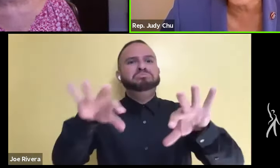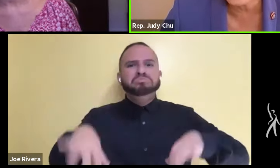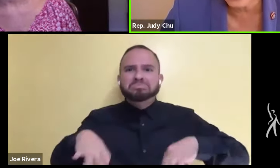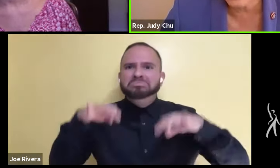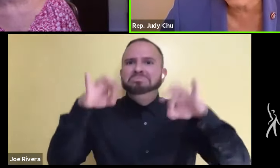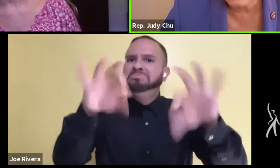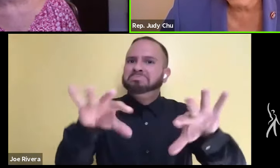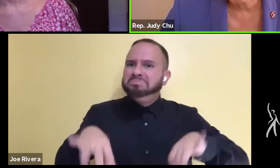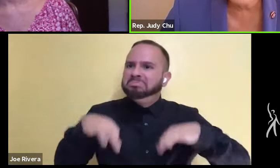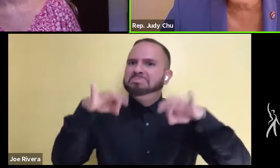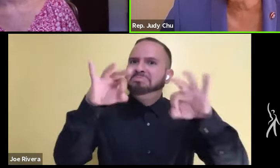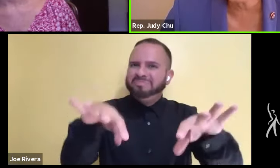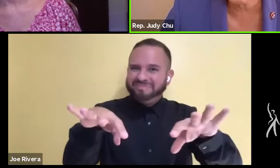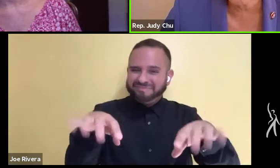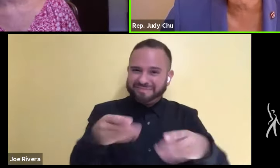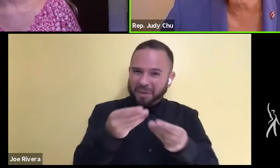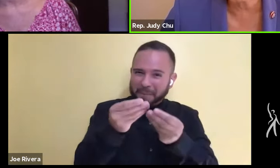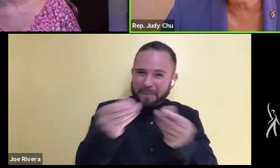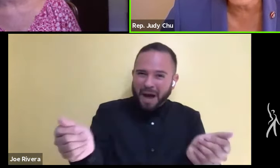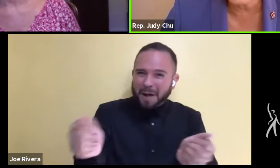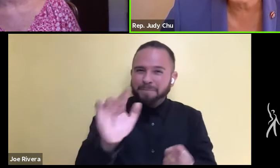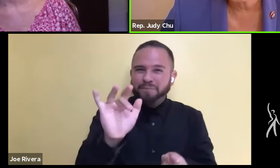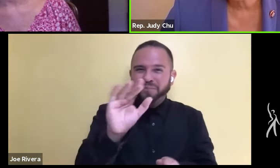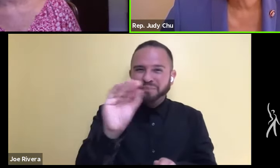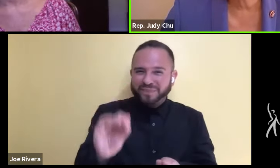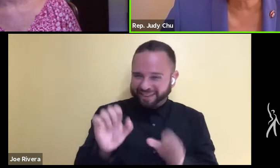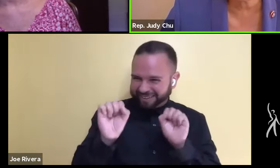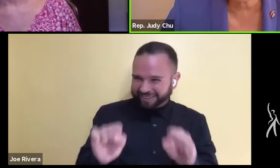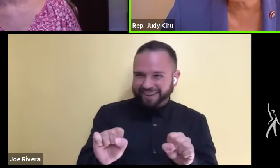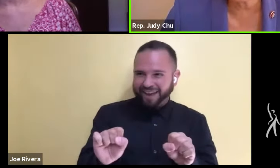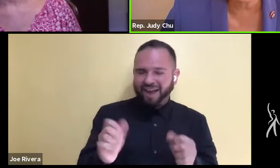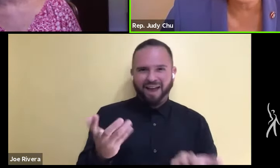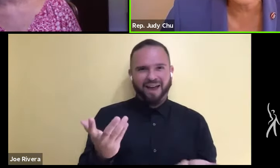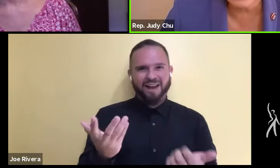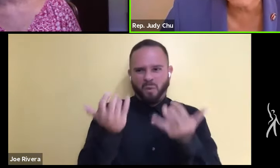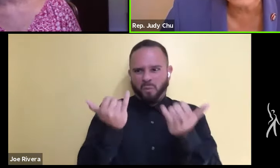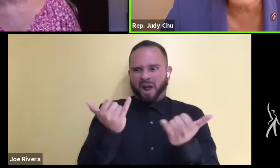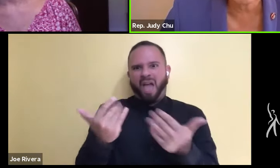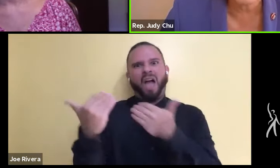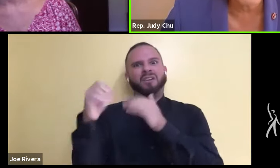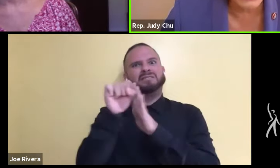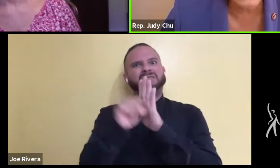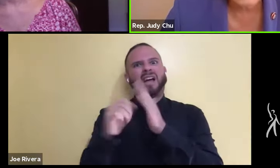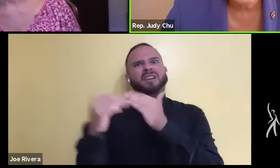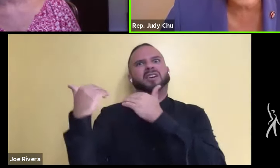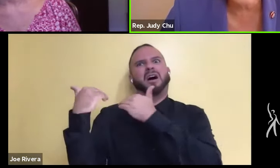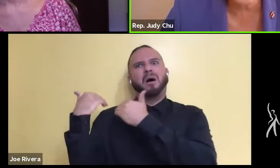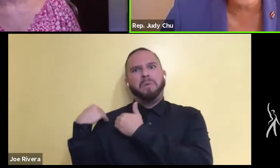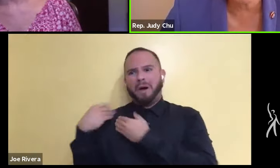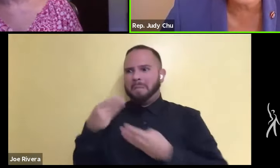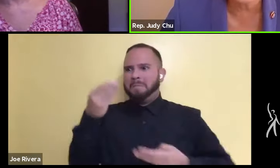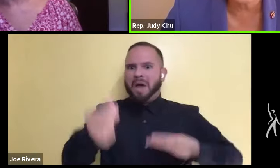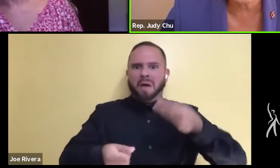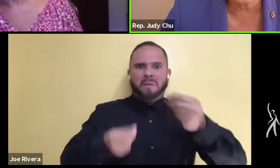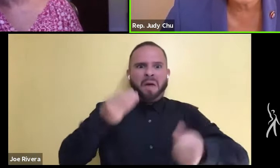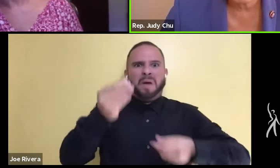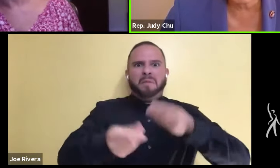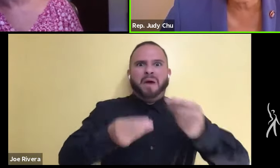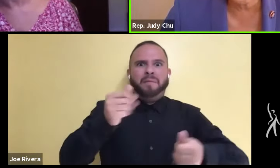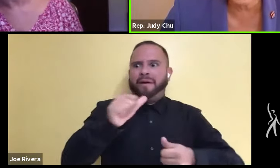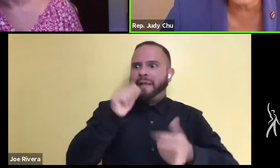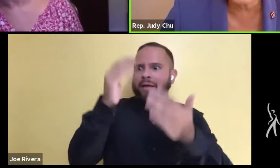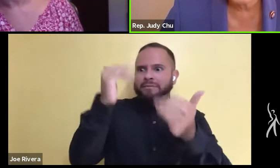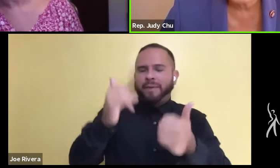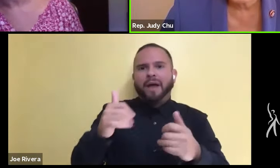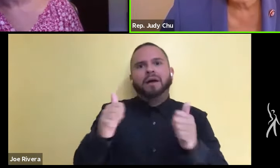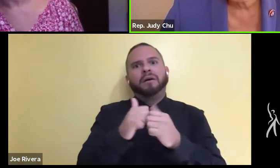already at wit's end, paying for so many different things that they had never anticipated. Plus, tax revenues